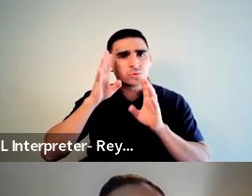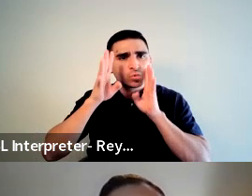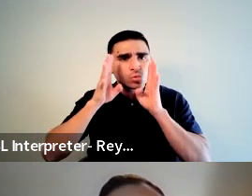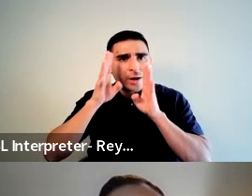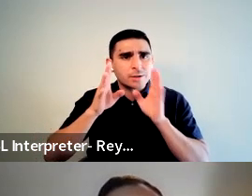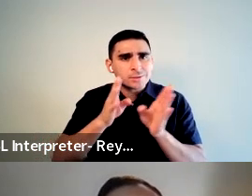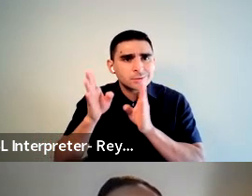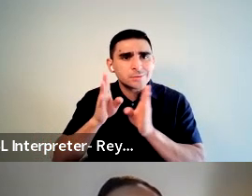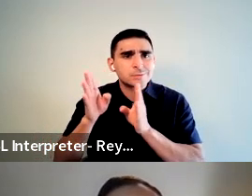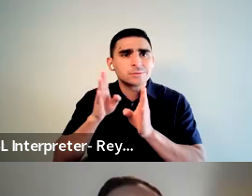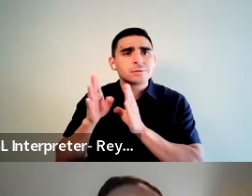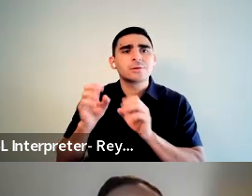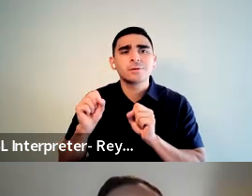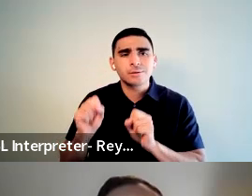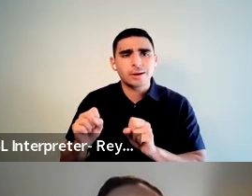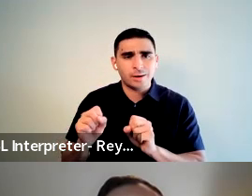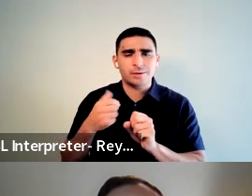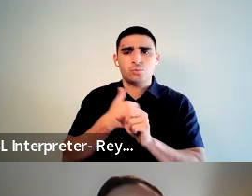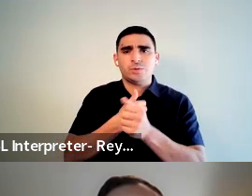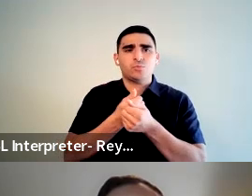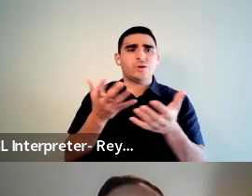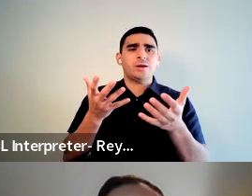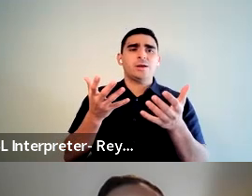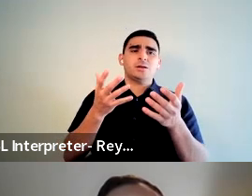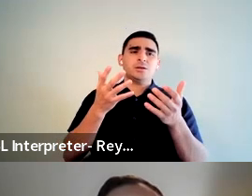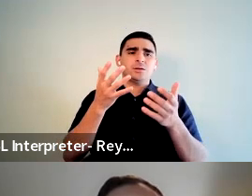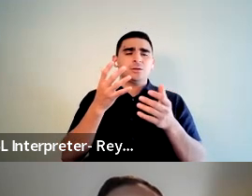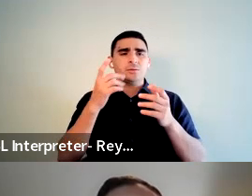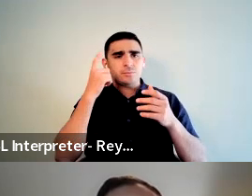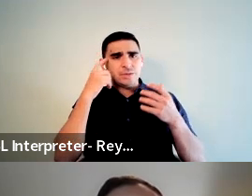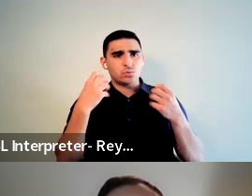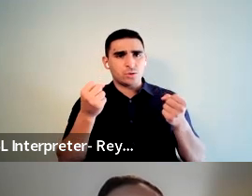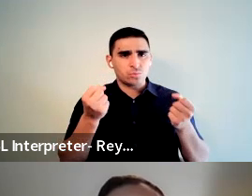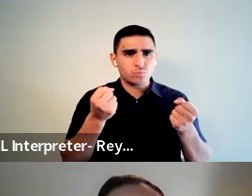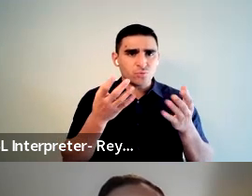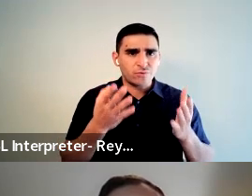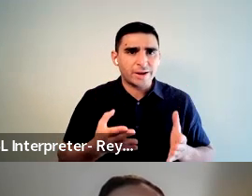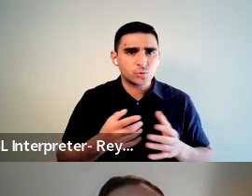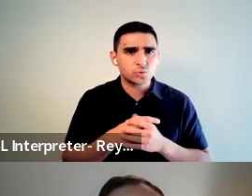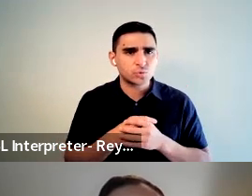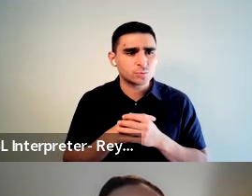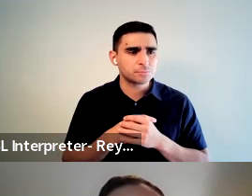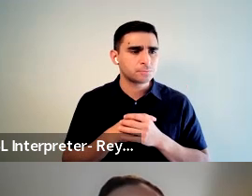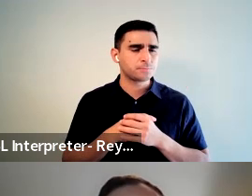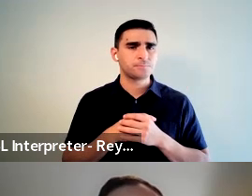help support all behavioral health providers, right? Like just that workforce in general. And so,